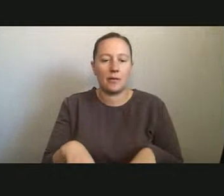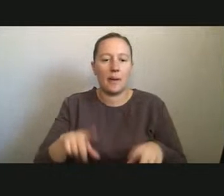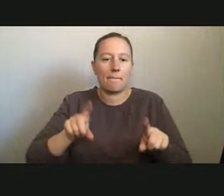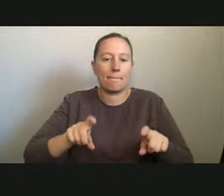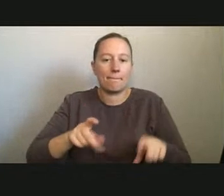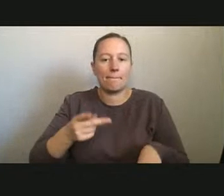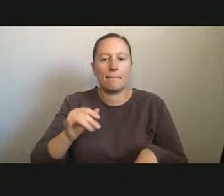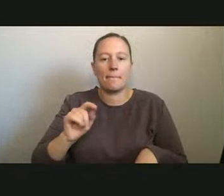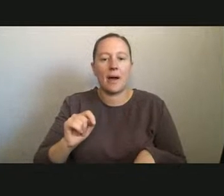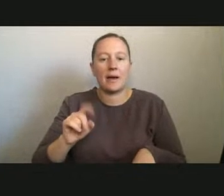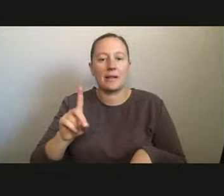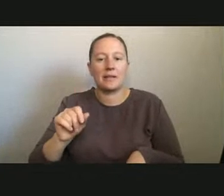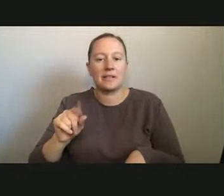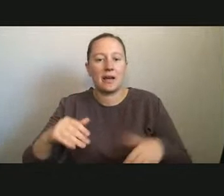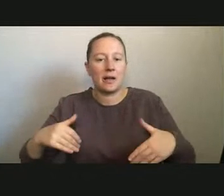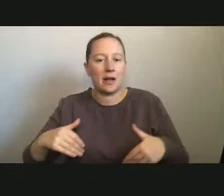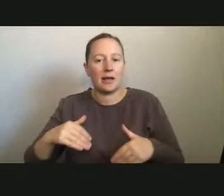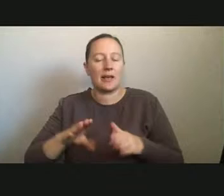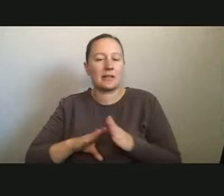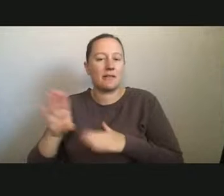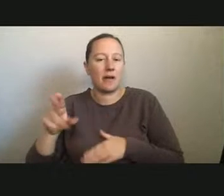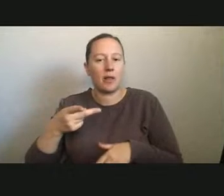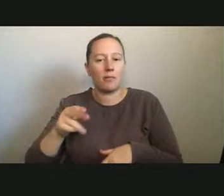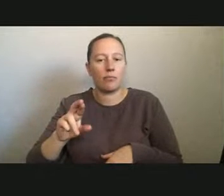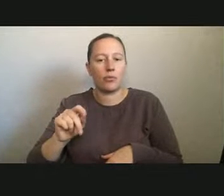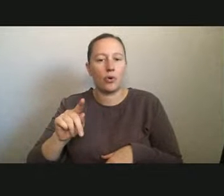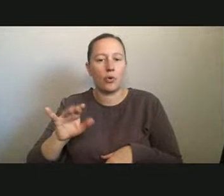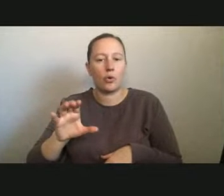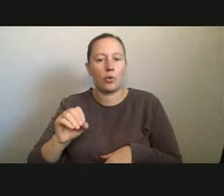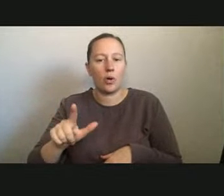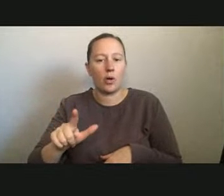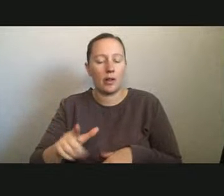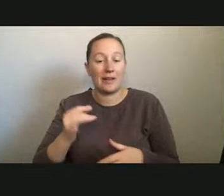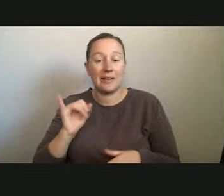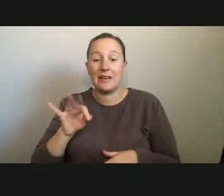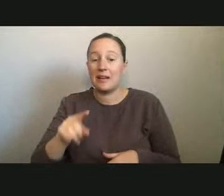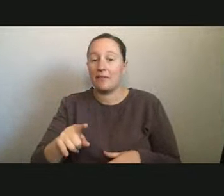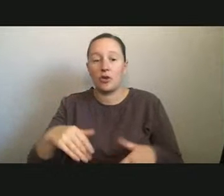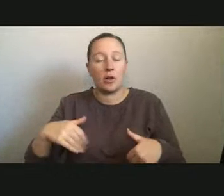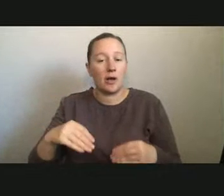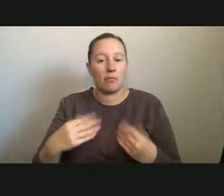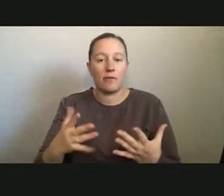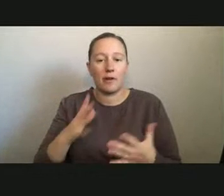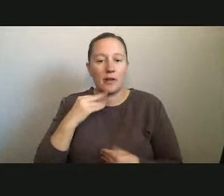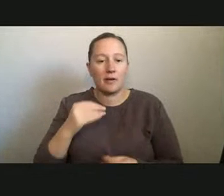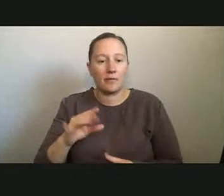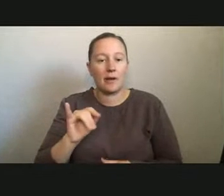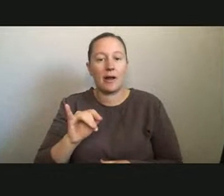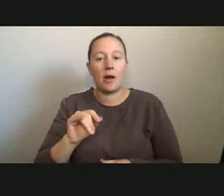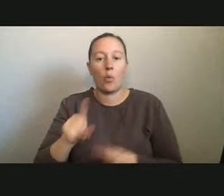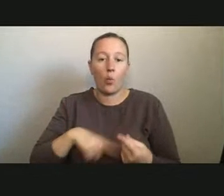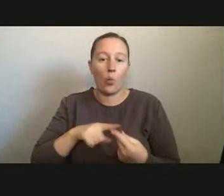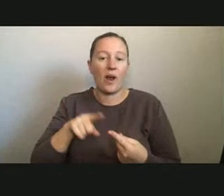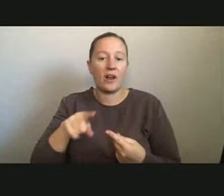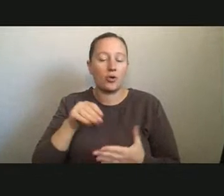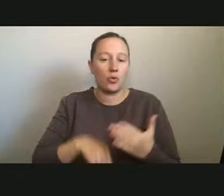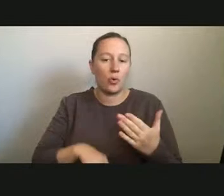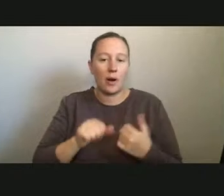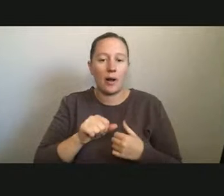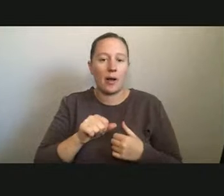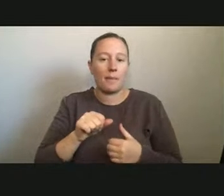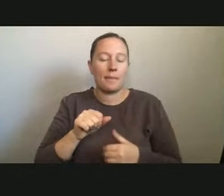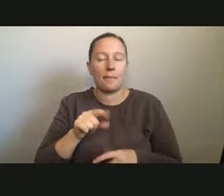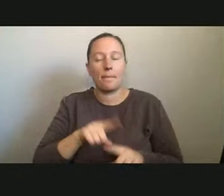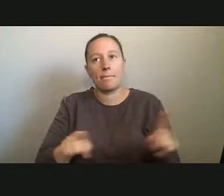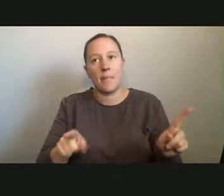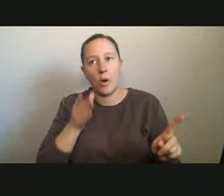you fully develop that protocol. So if you have any of those that you didn't provide information for at the time of application, but you'll be working on, you